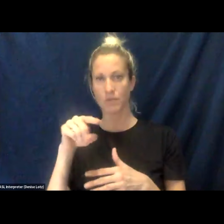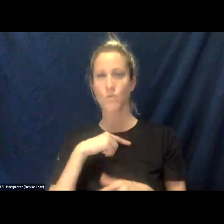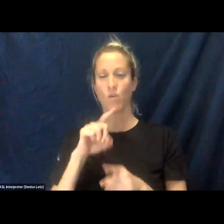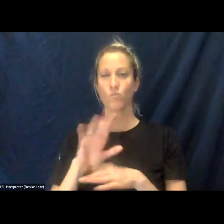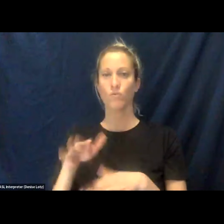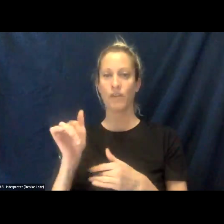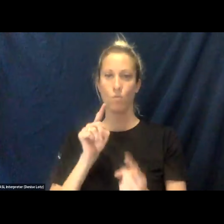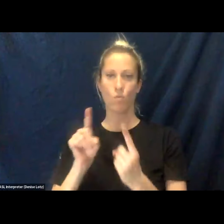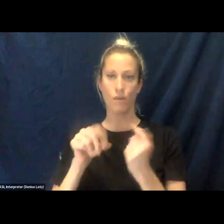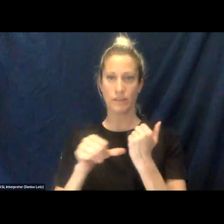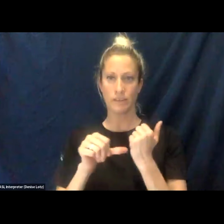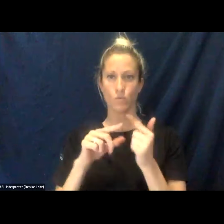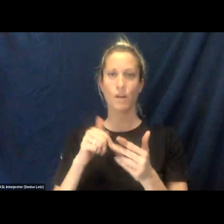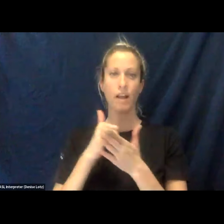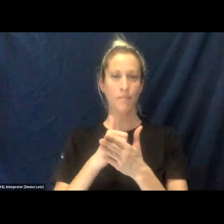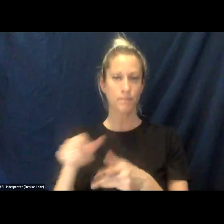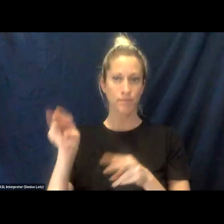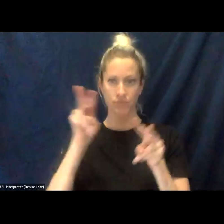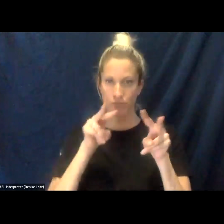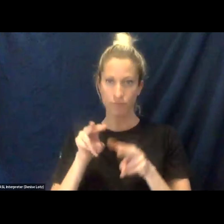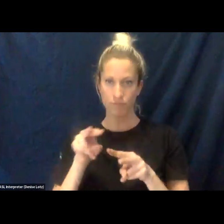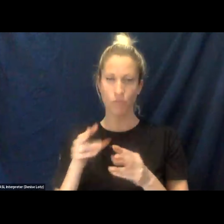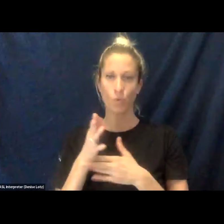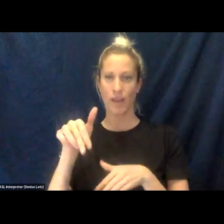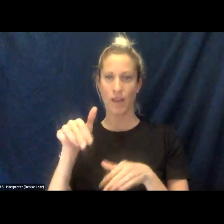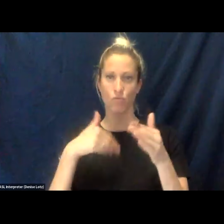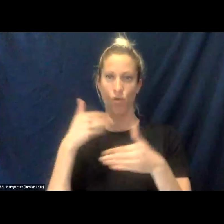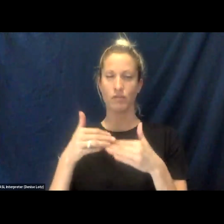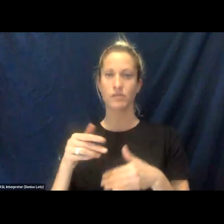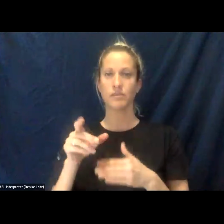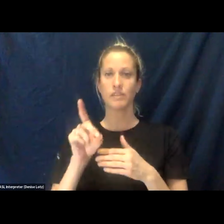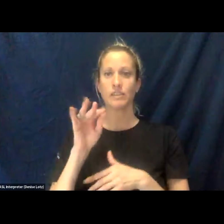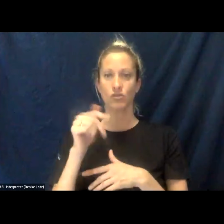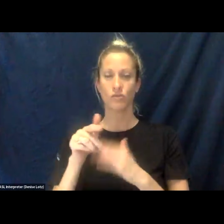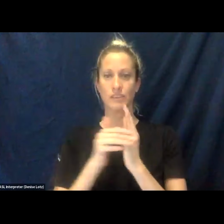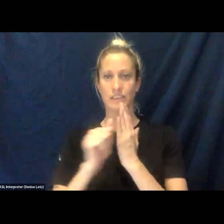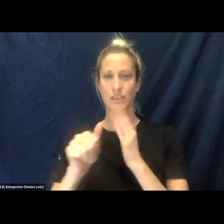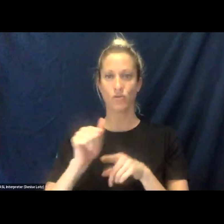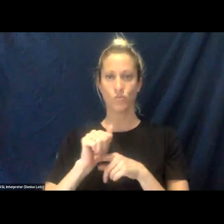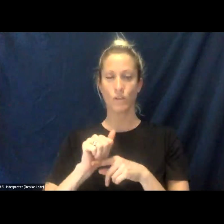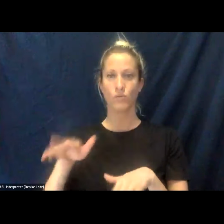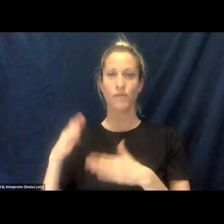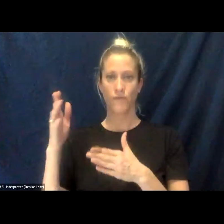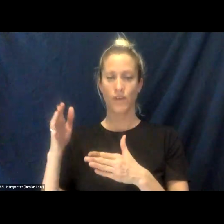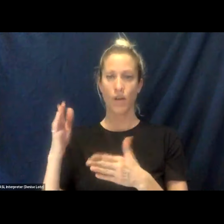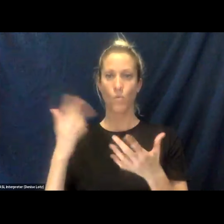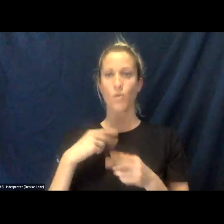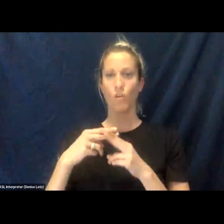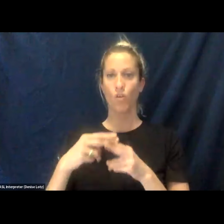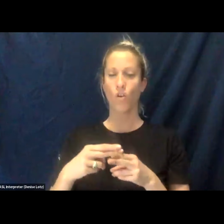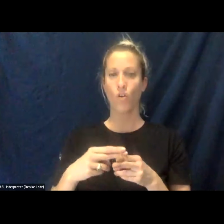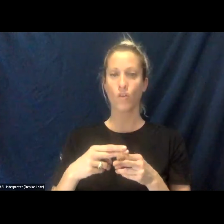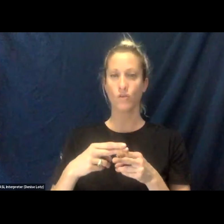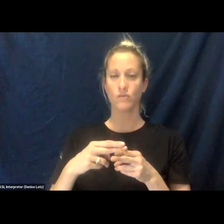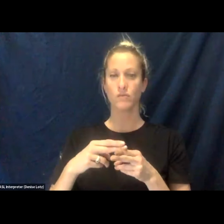mentioned, that one-on-one assistance to kind of help them navigate through that process. Digital skills training, we ourselves provide what we call pre-beginner training.